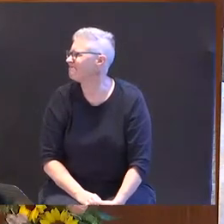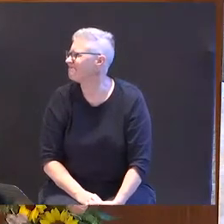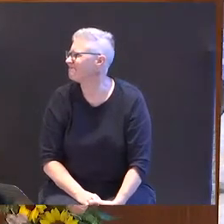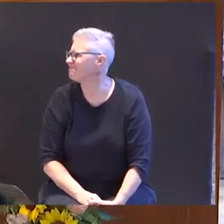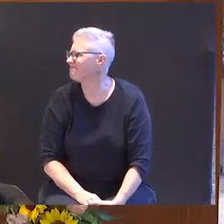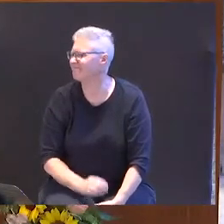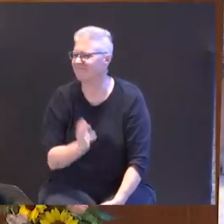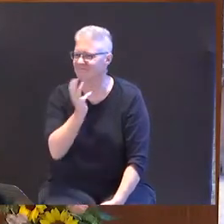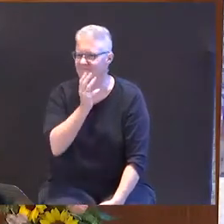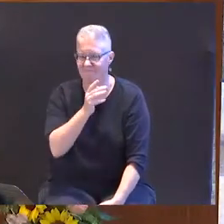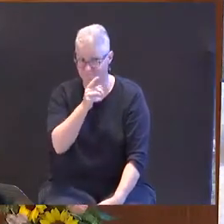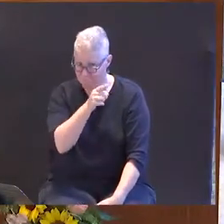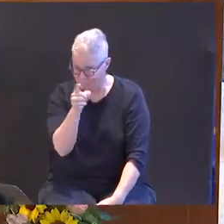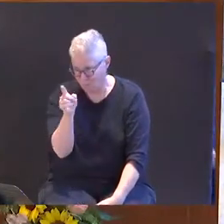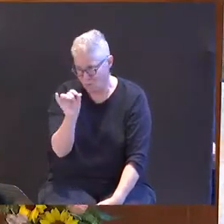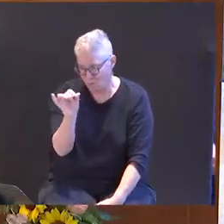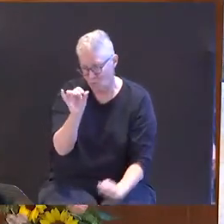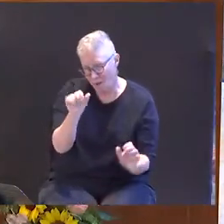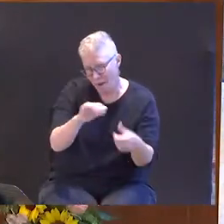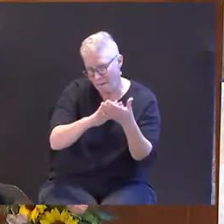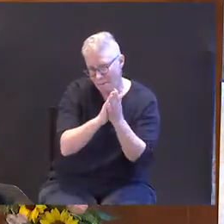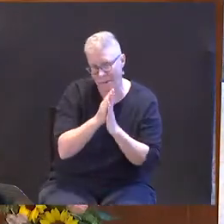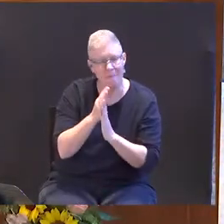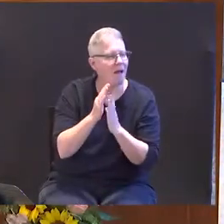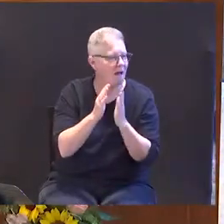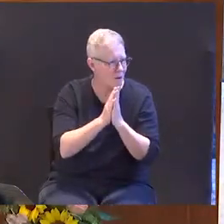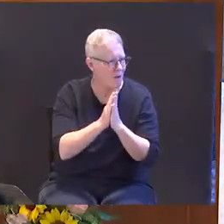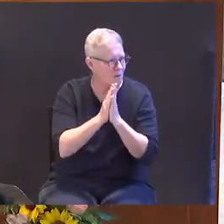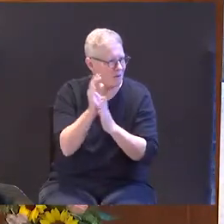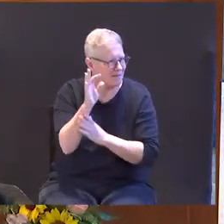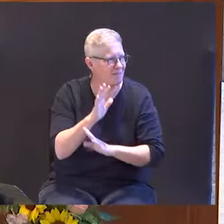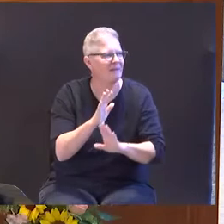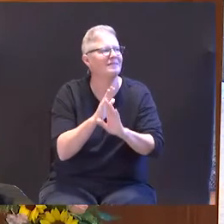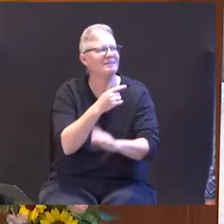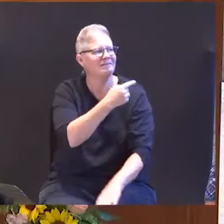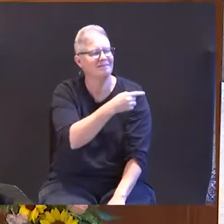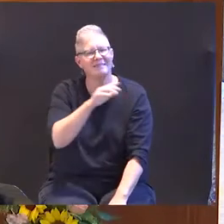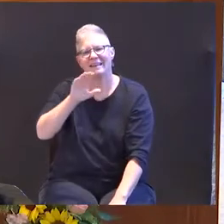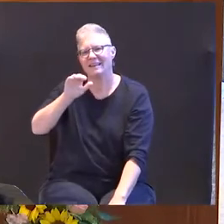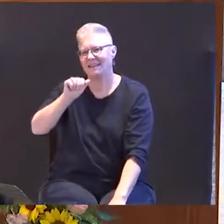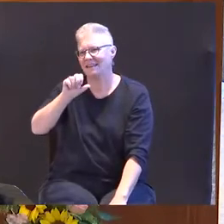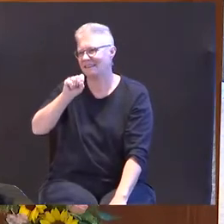Wow, you too can be a prayer chaplain. Cassidy Meeks, our Youth and Family Ministry Director.